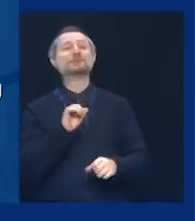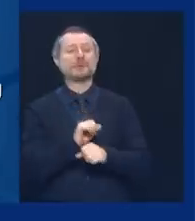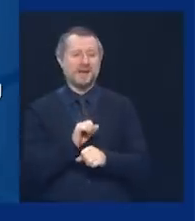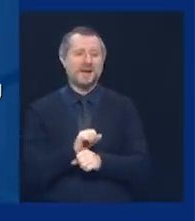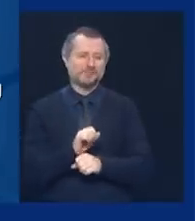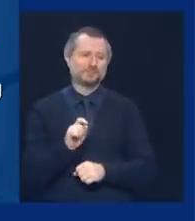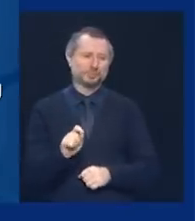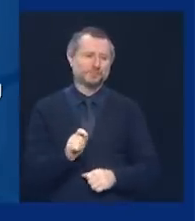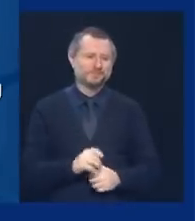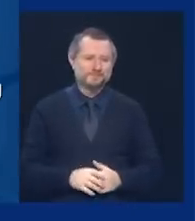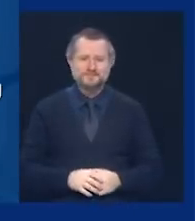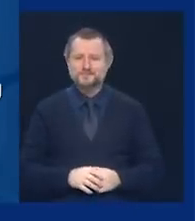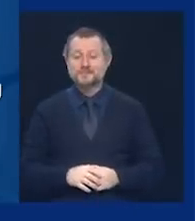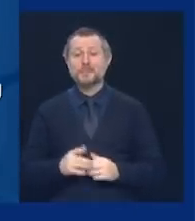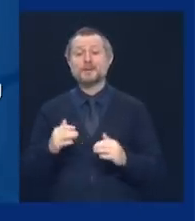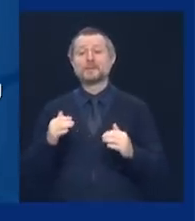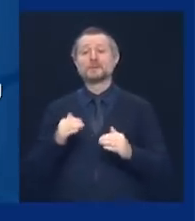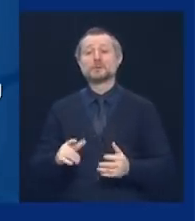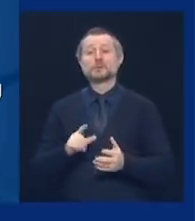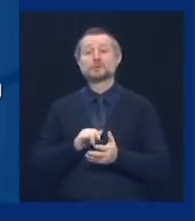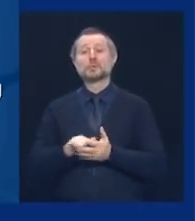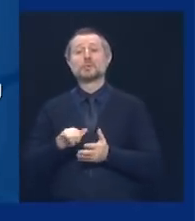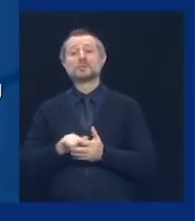New York Times,